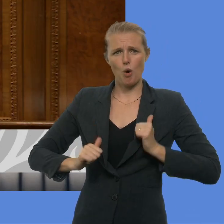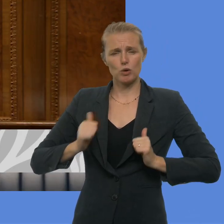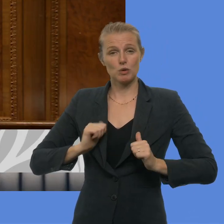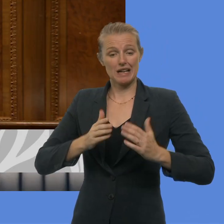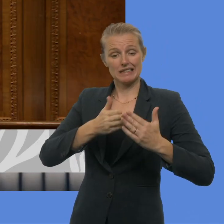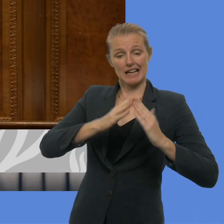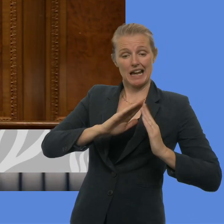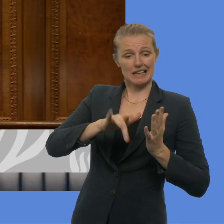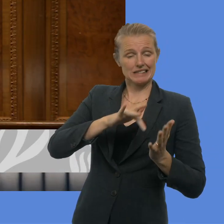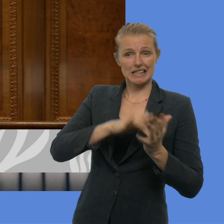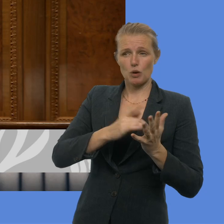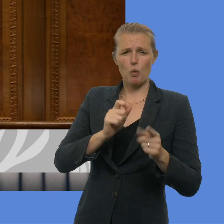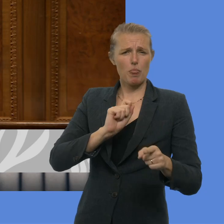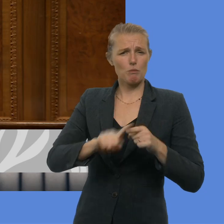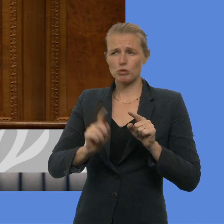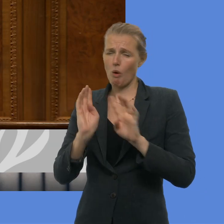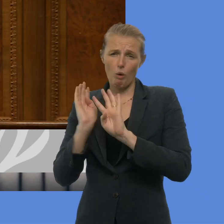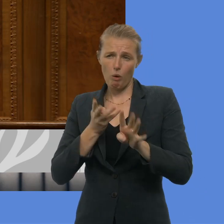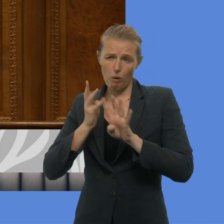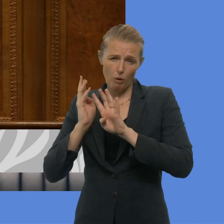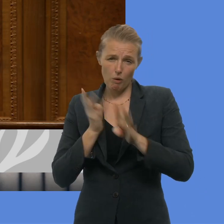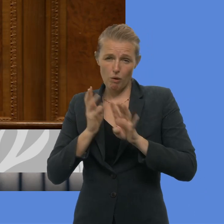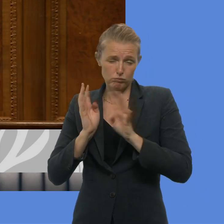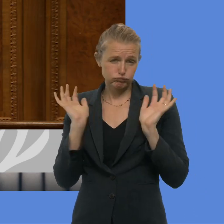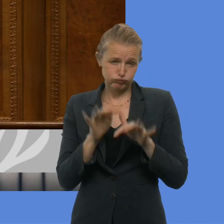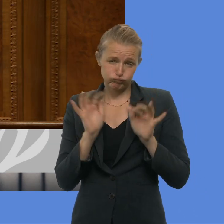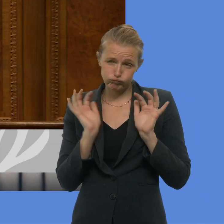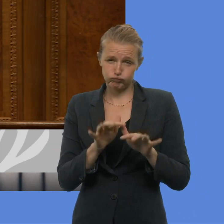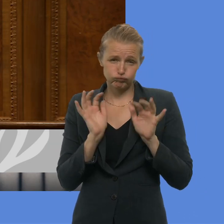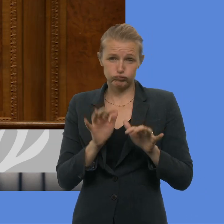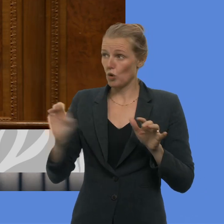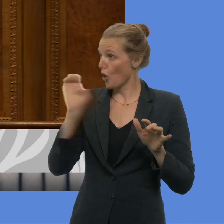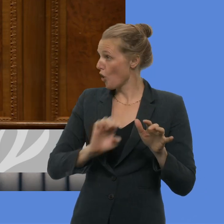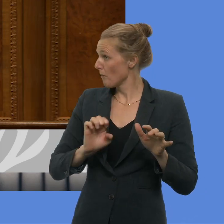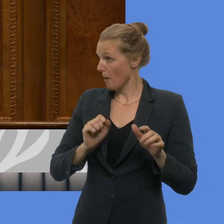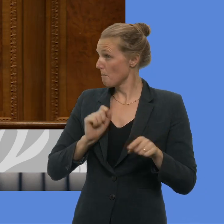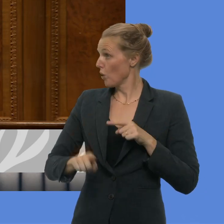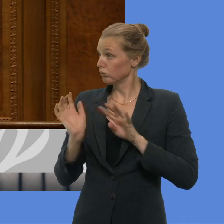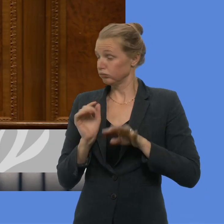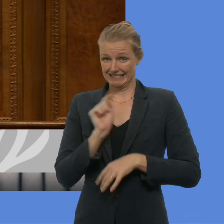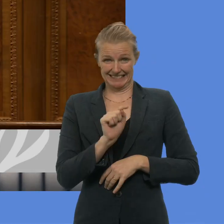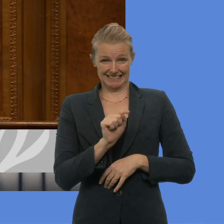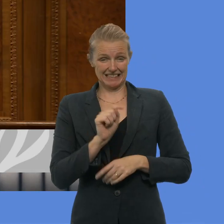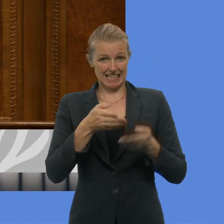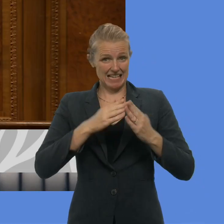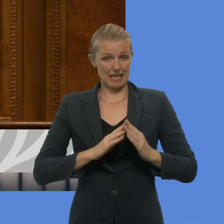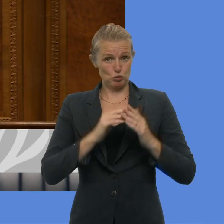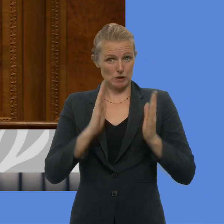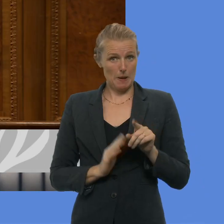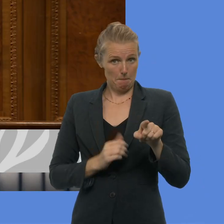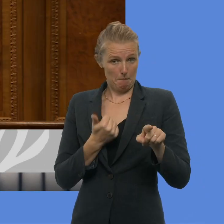Centre is one of the most attractive visitor experiences in Europe, that we are now looking